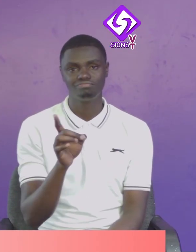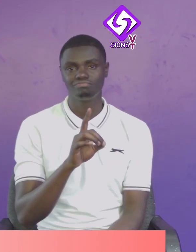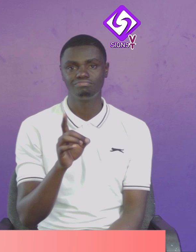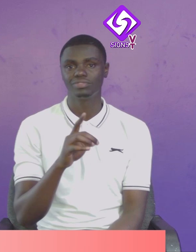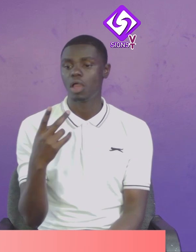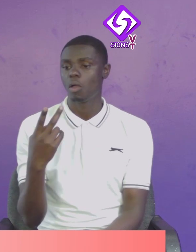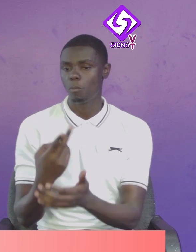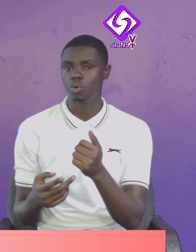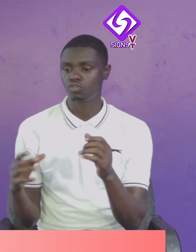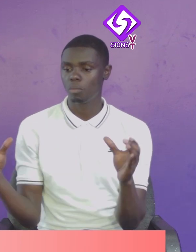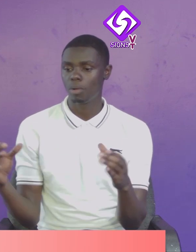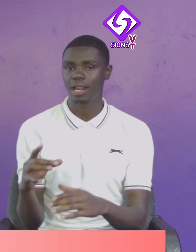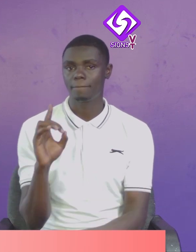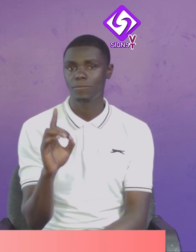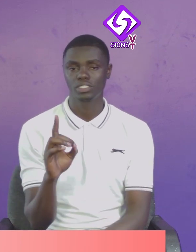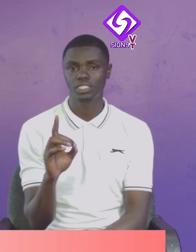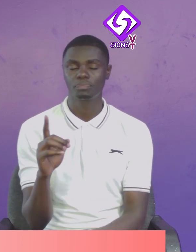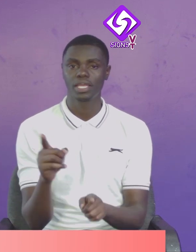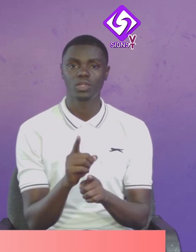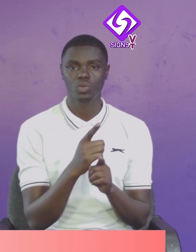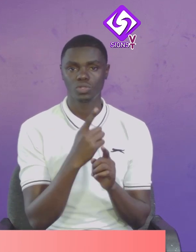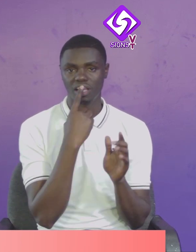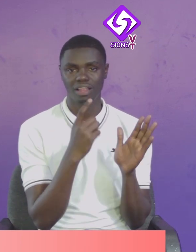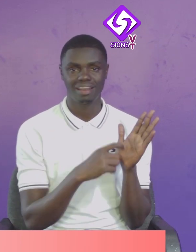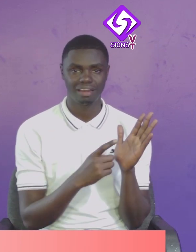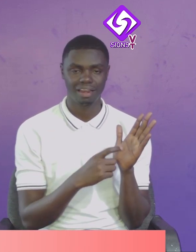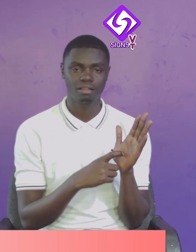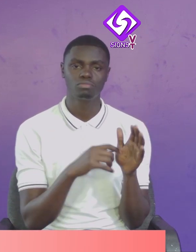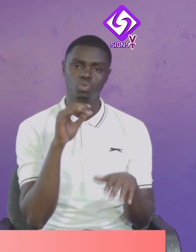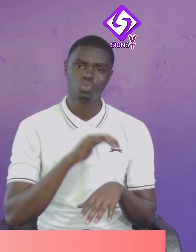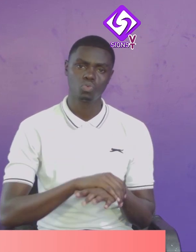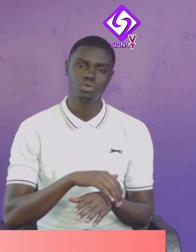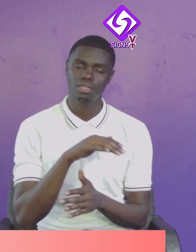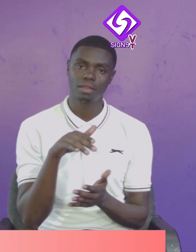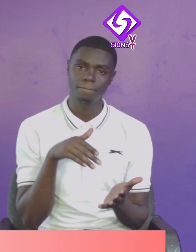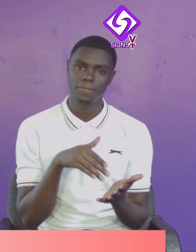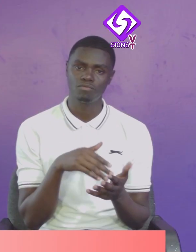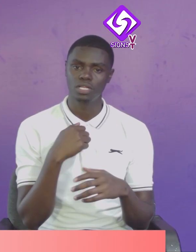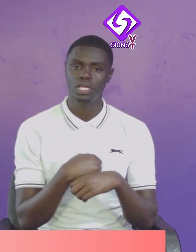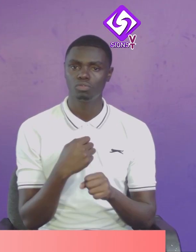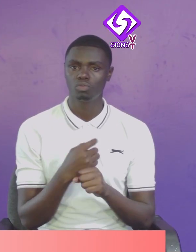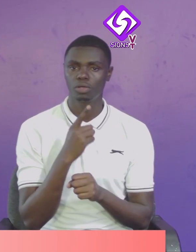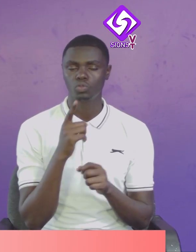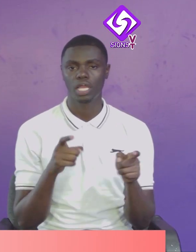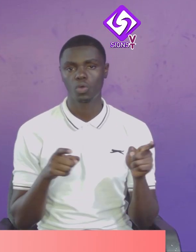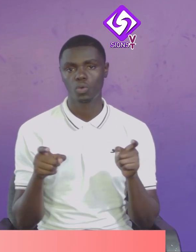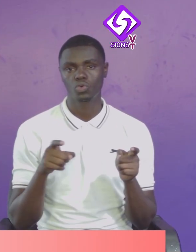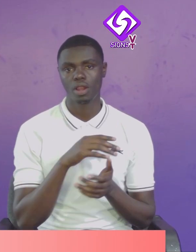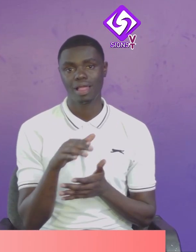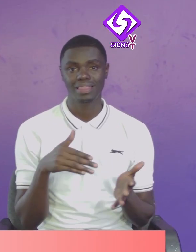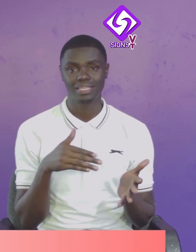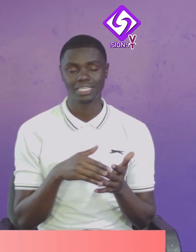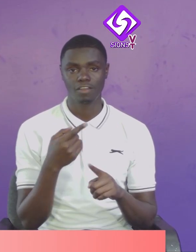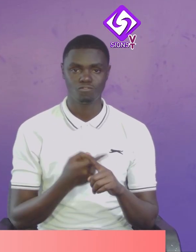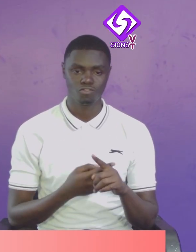one club. Right. And also, Declan Rice was good in that midfield. Yes. He made sure that he controlled the midfield from the